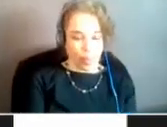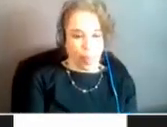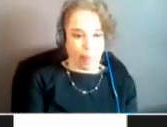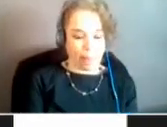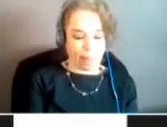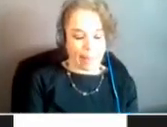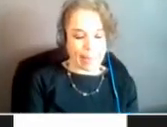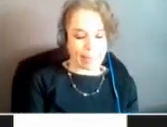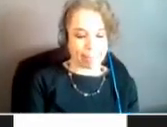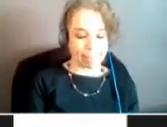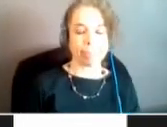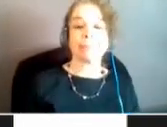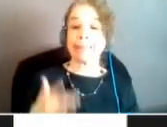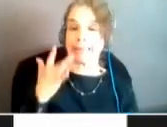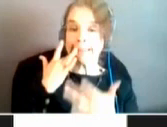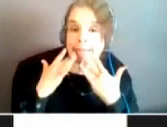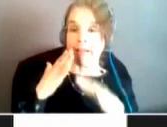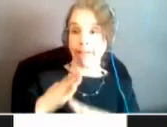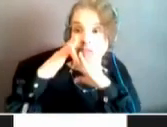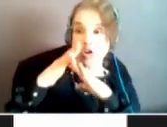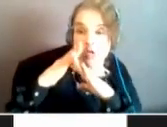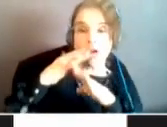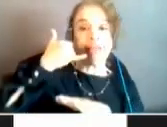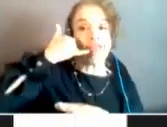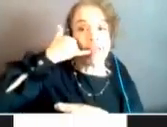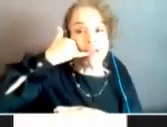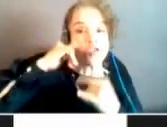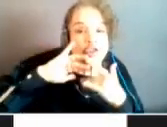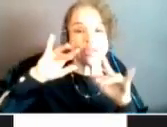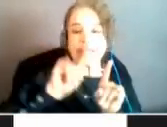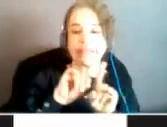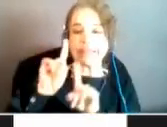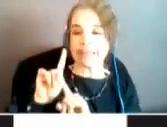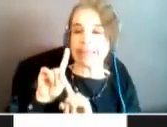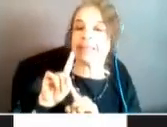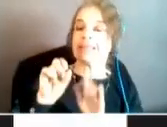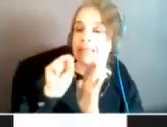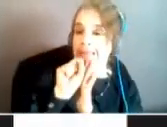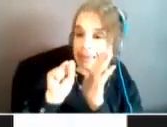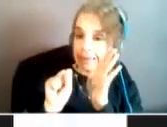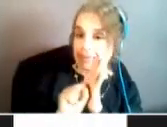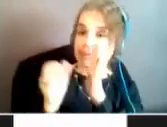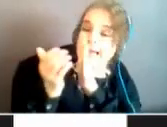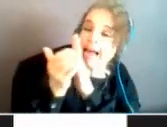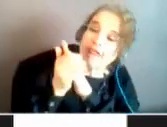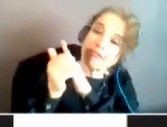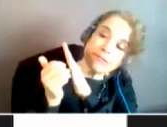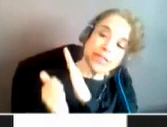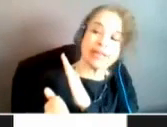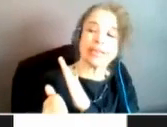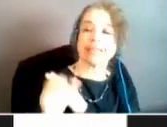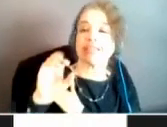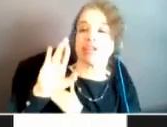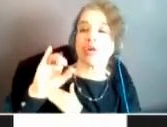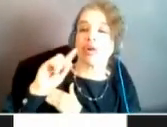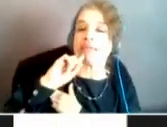And then, you know, crisis intervention telephone lines, although the state of the science regarding the effectiveness of crisis